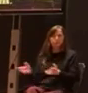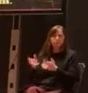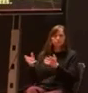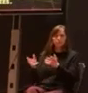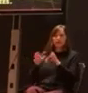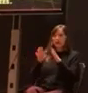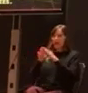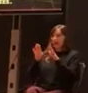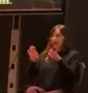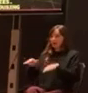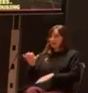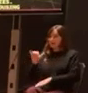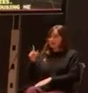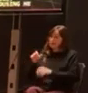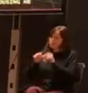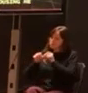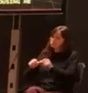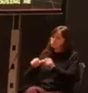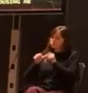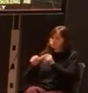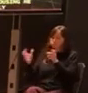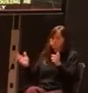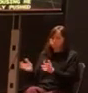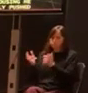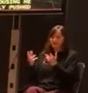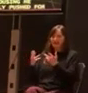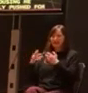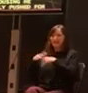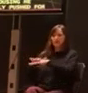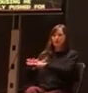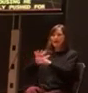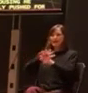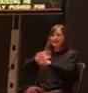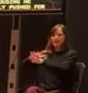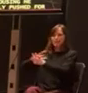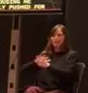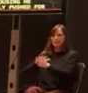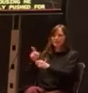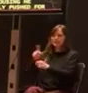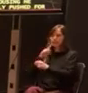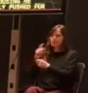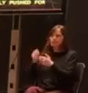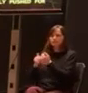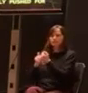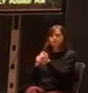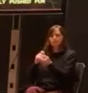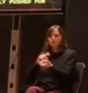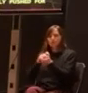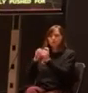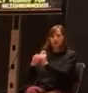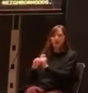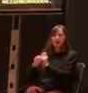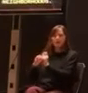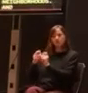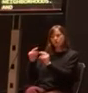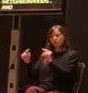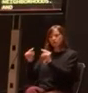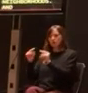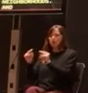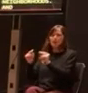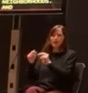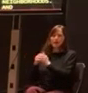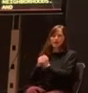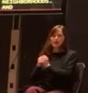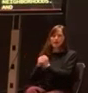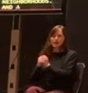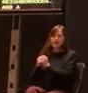he consistently pushed for integrated neighborhoods. A catalyst and a negotiator, Mr.